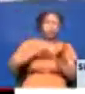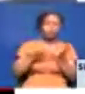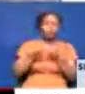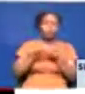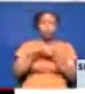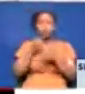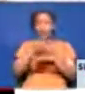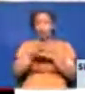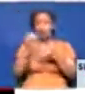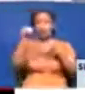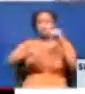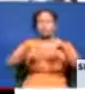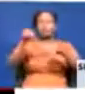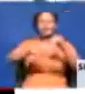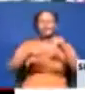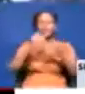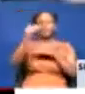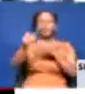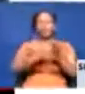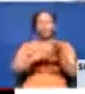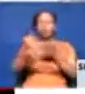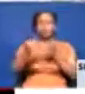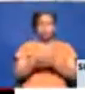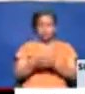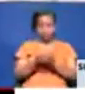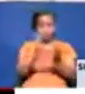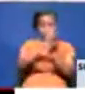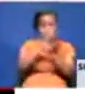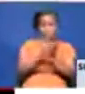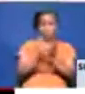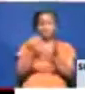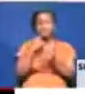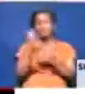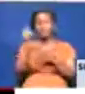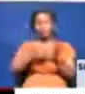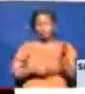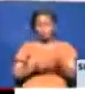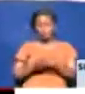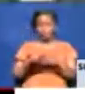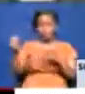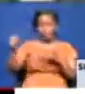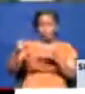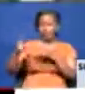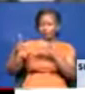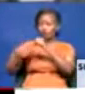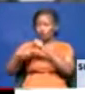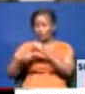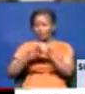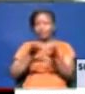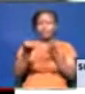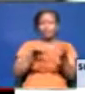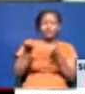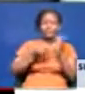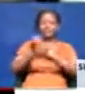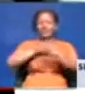This is according to the latest Stanbic Purchasing Managers Index, which shows that during the month of July, business activity declined